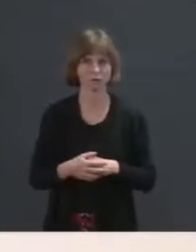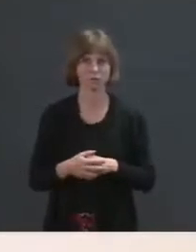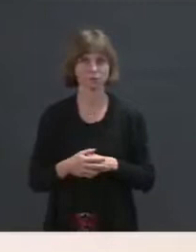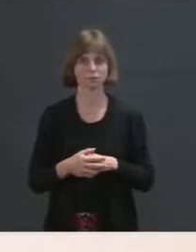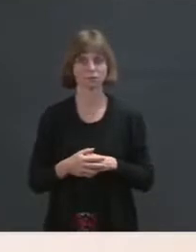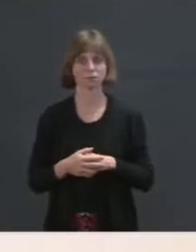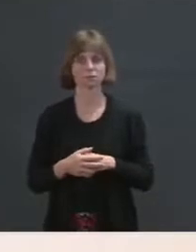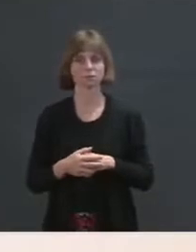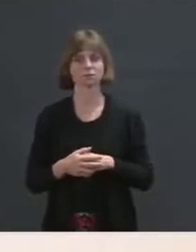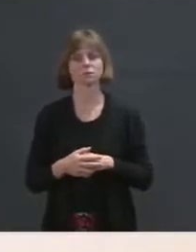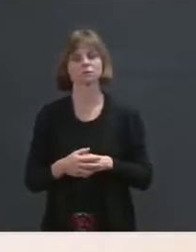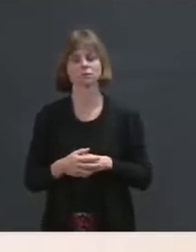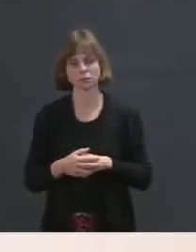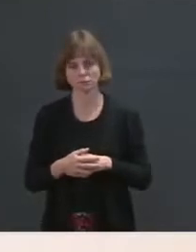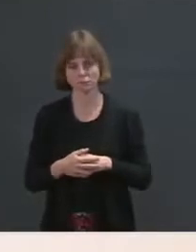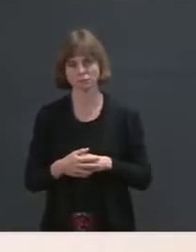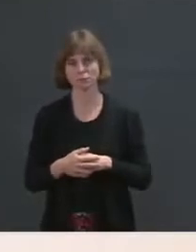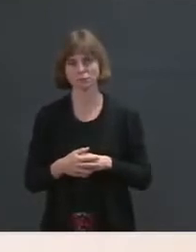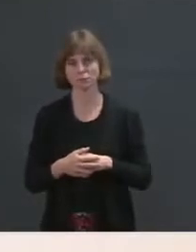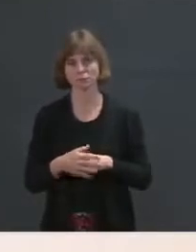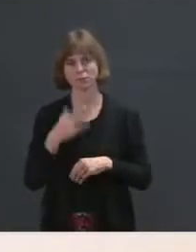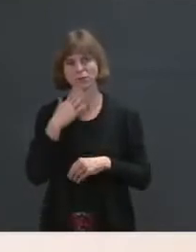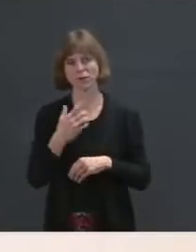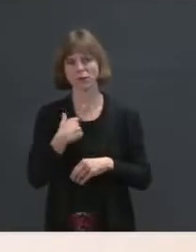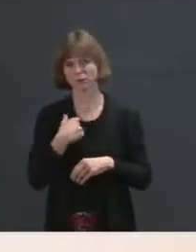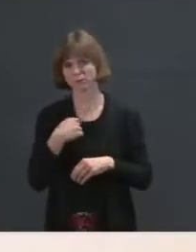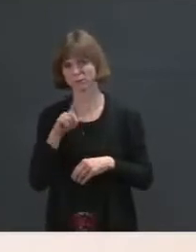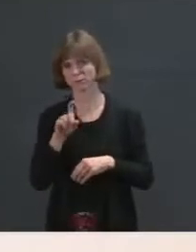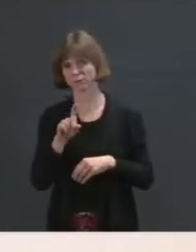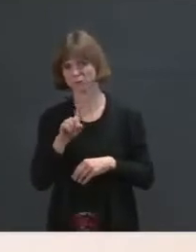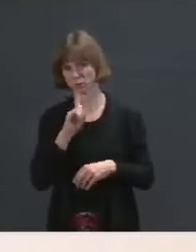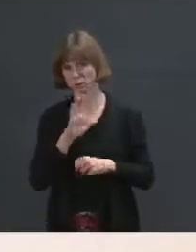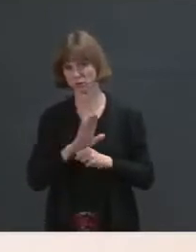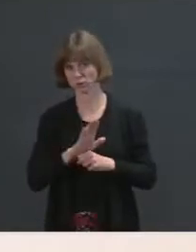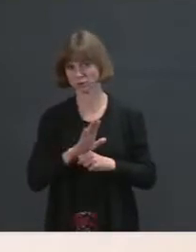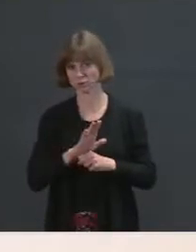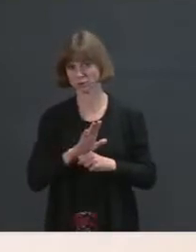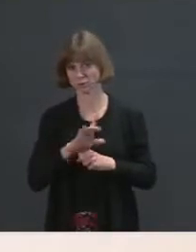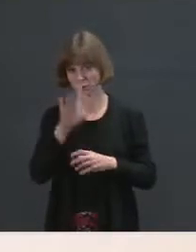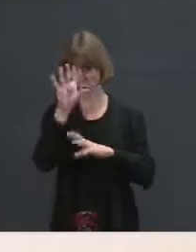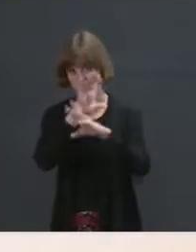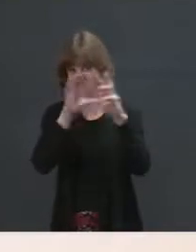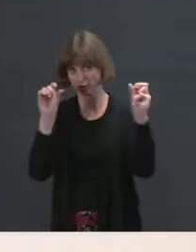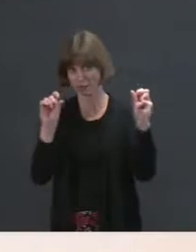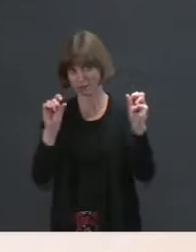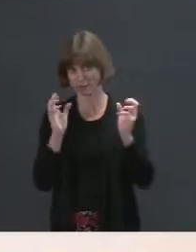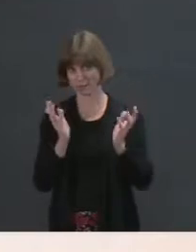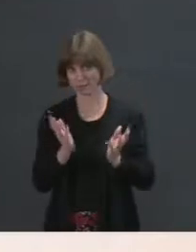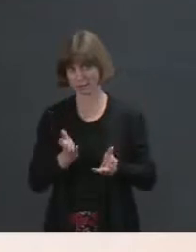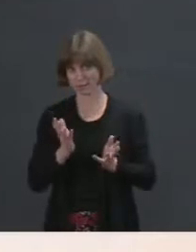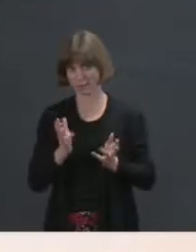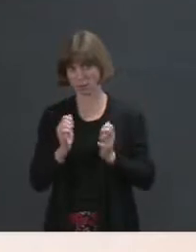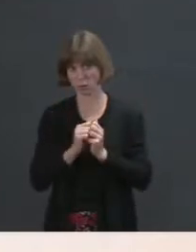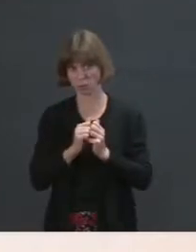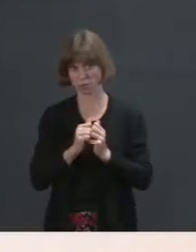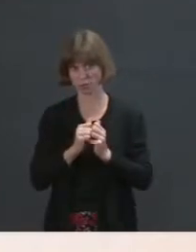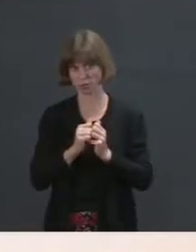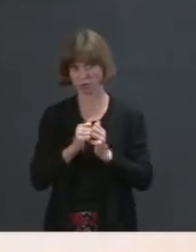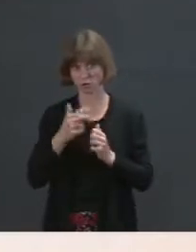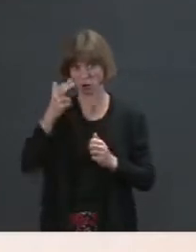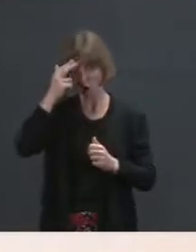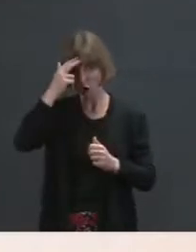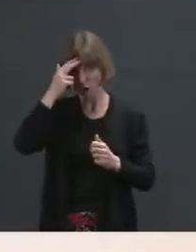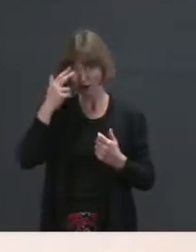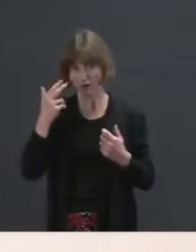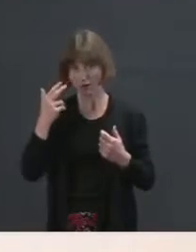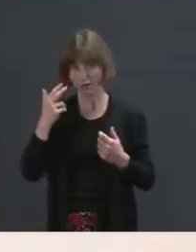you. Just wanted to see if you could confirm that the president is speaking with King Salman of Saudi Arabia today,